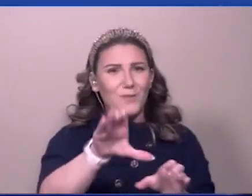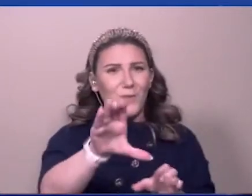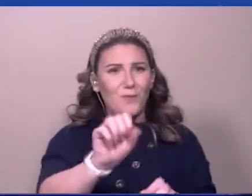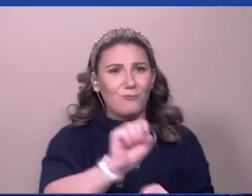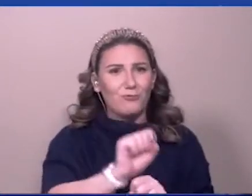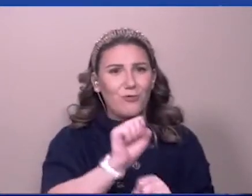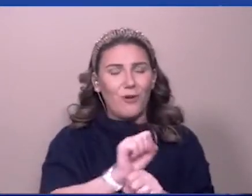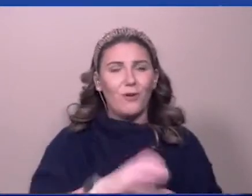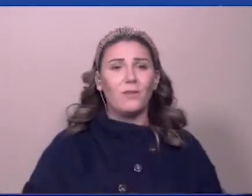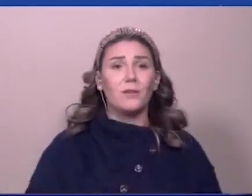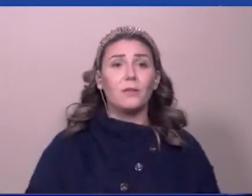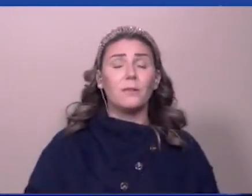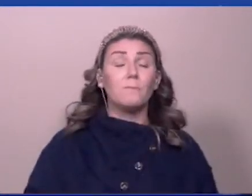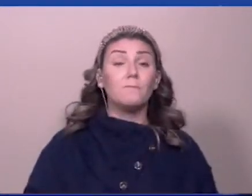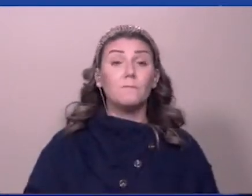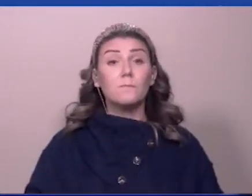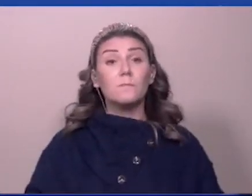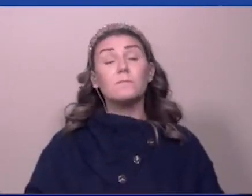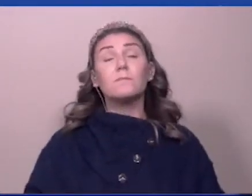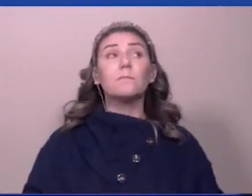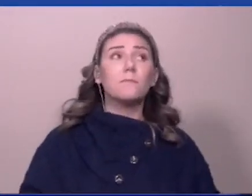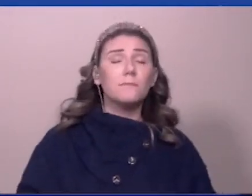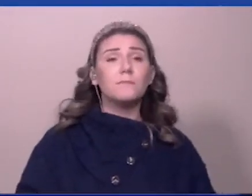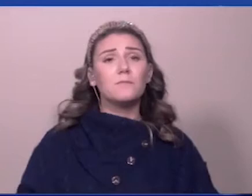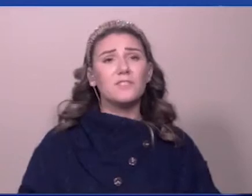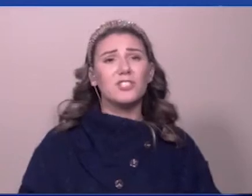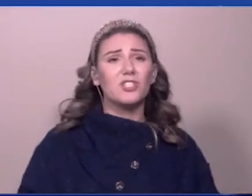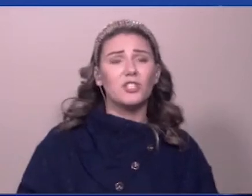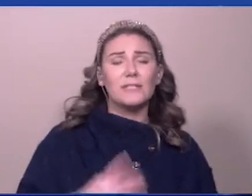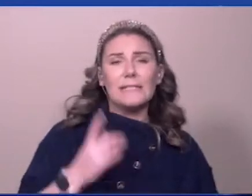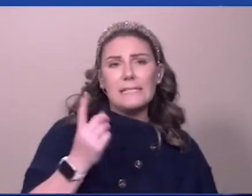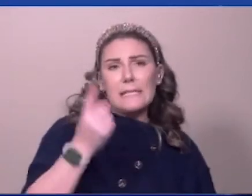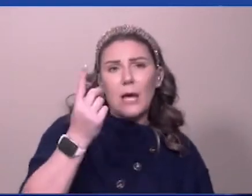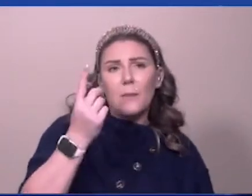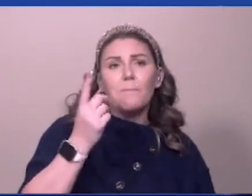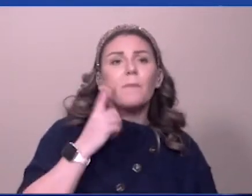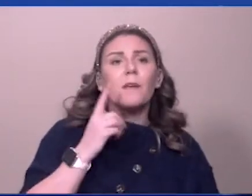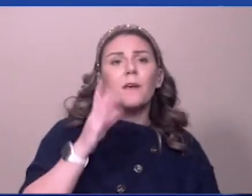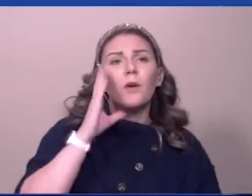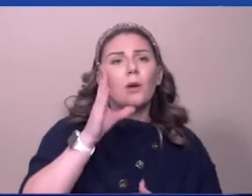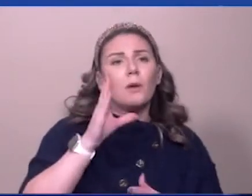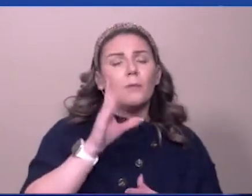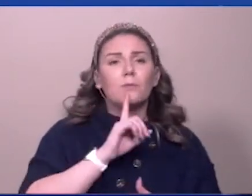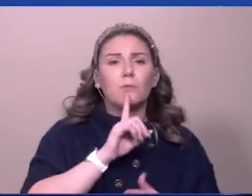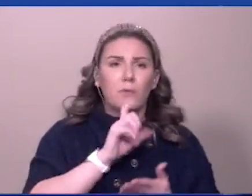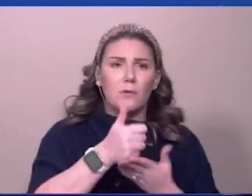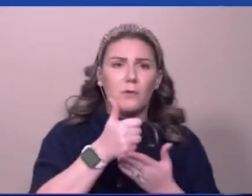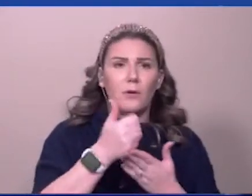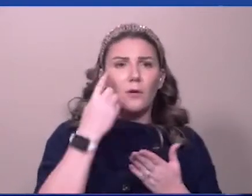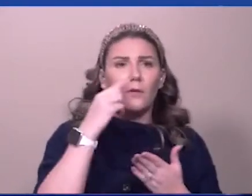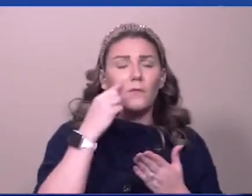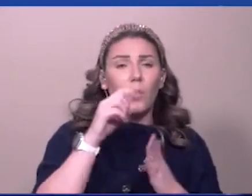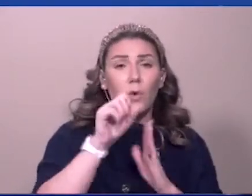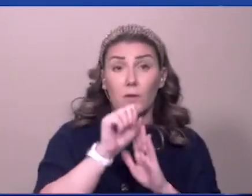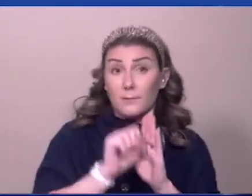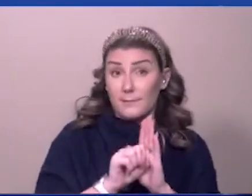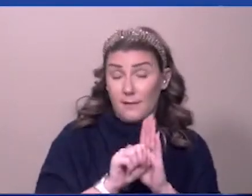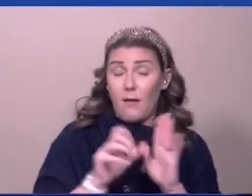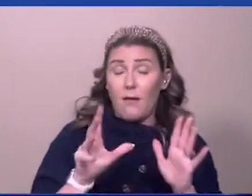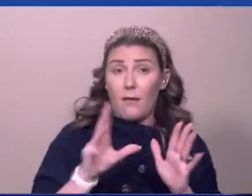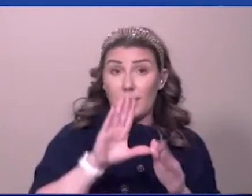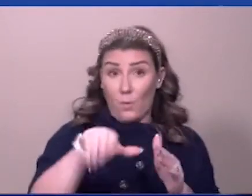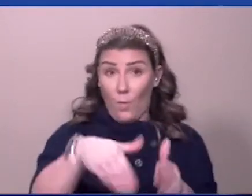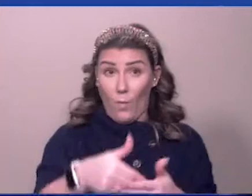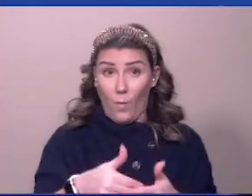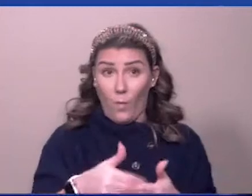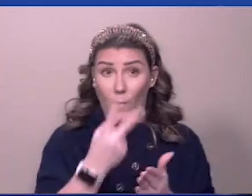I do, think that there is something that would be very helpful to our state as a whole,